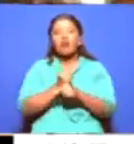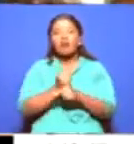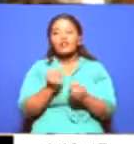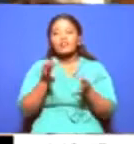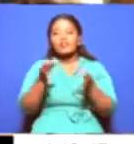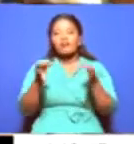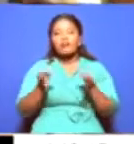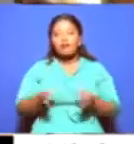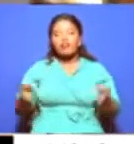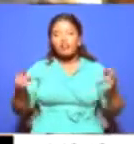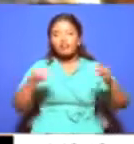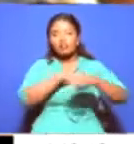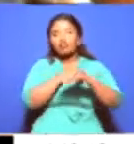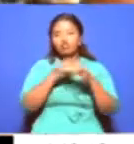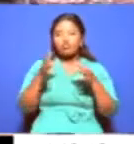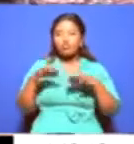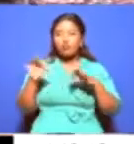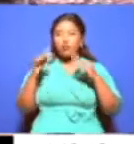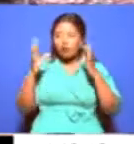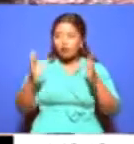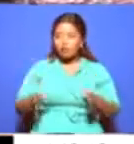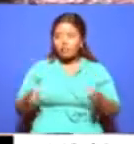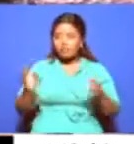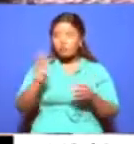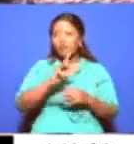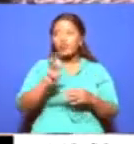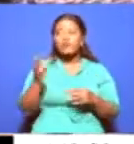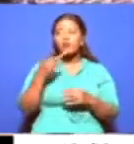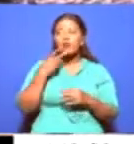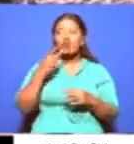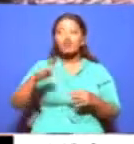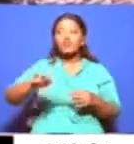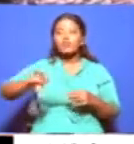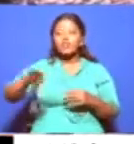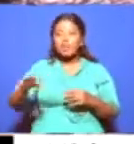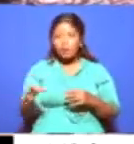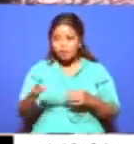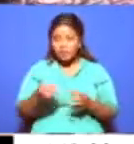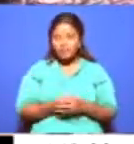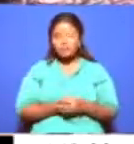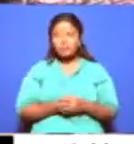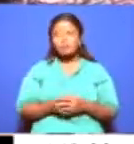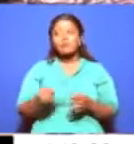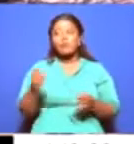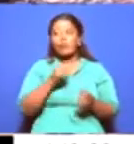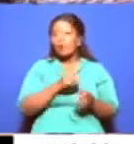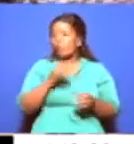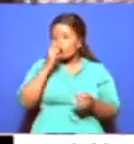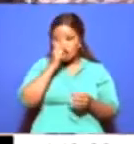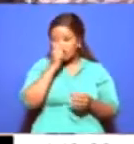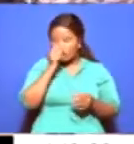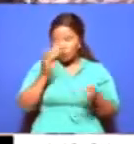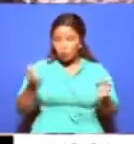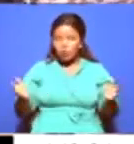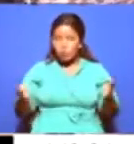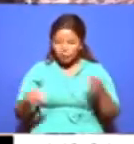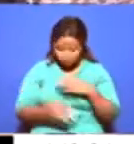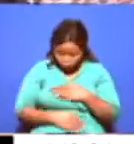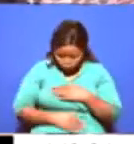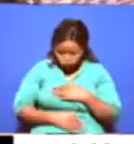for Baringo and West Pokot counties. Tunatakia mheshimiwa CP Richard